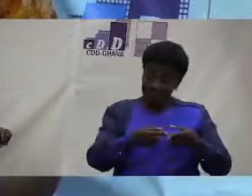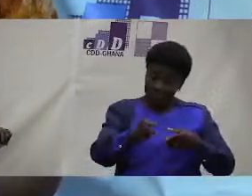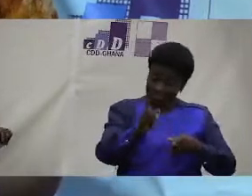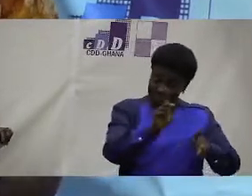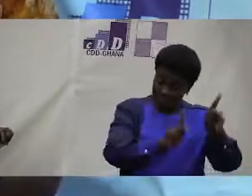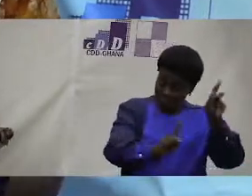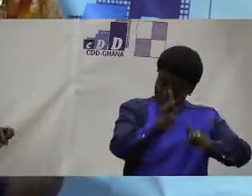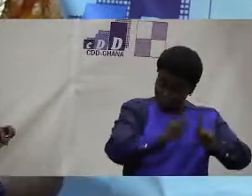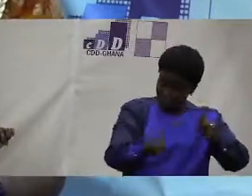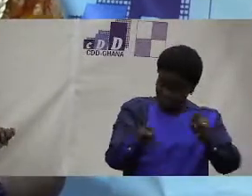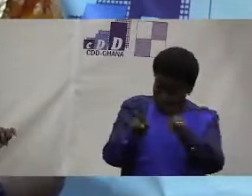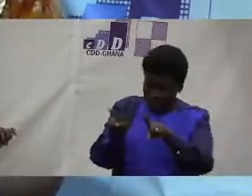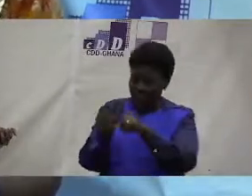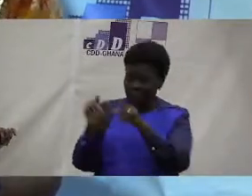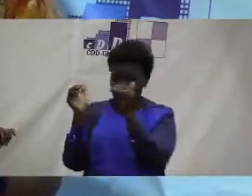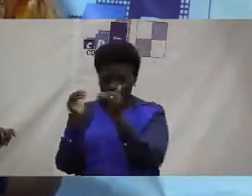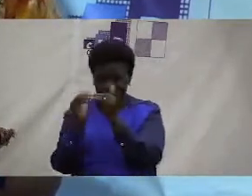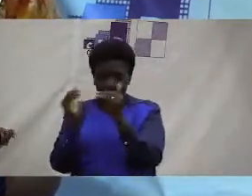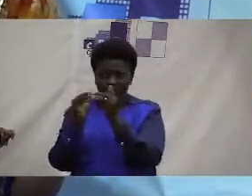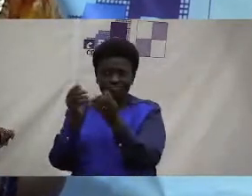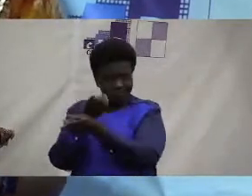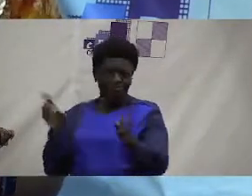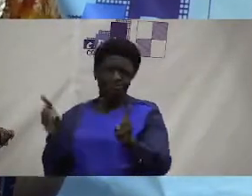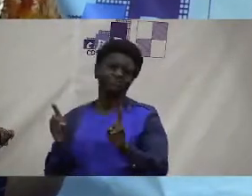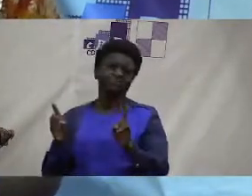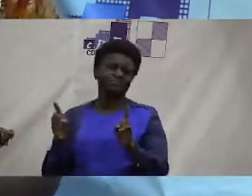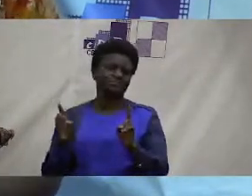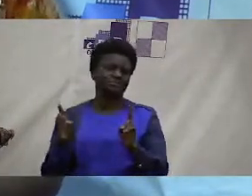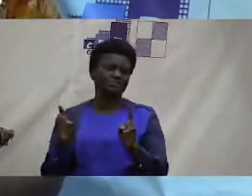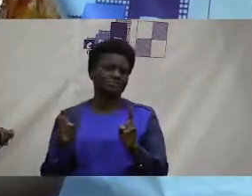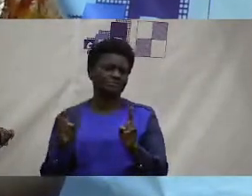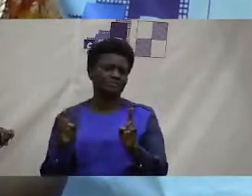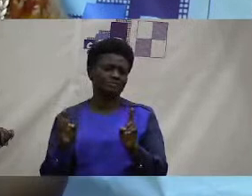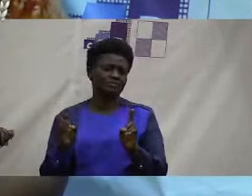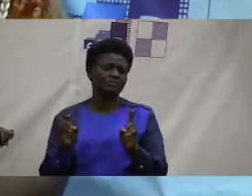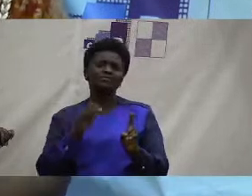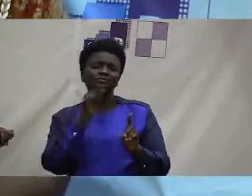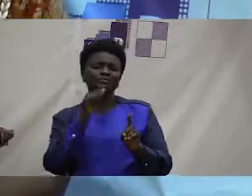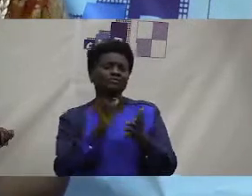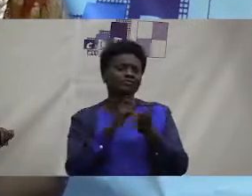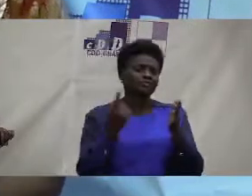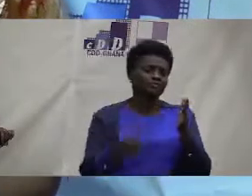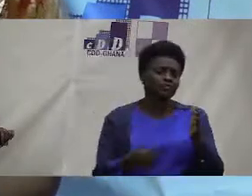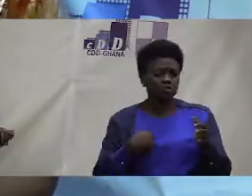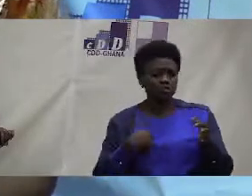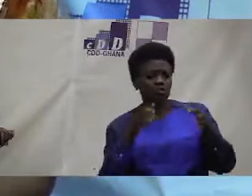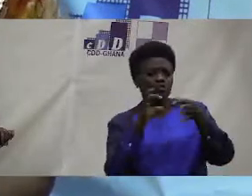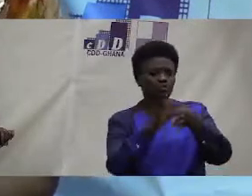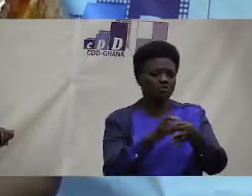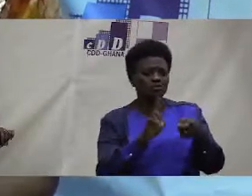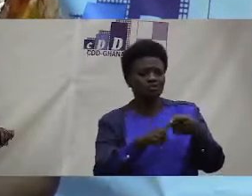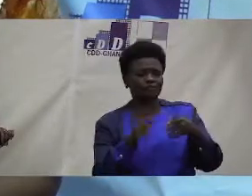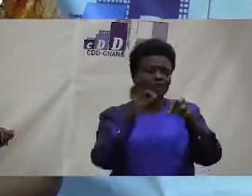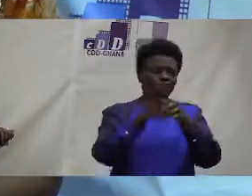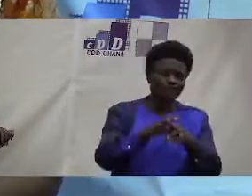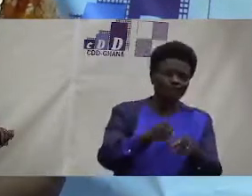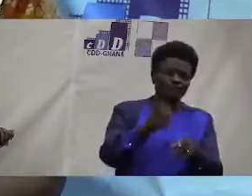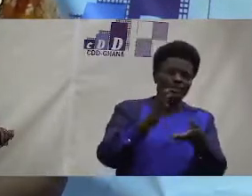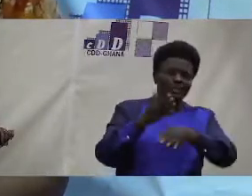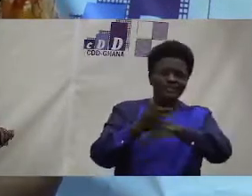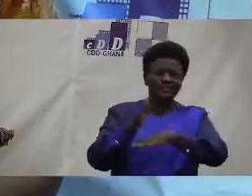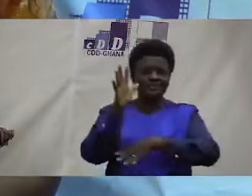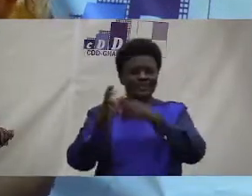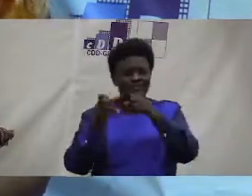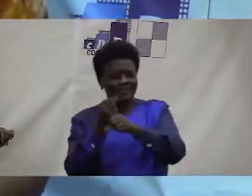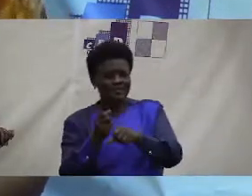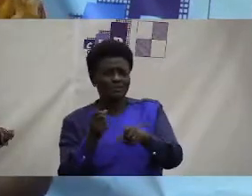stop being Sidon look and being like, okay, another 4 years is going to pass, we are going to vote them out. Or after 5 years,